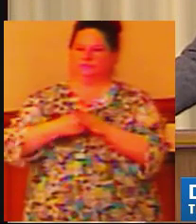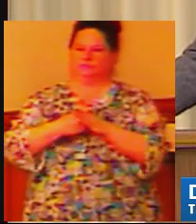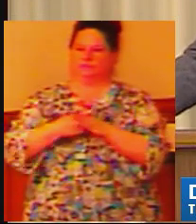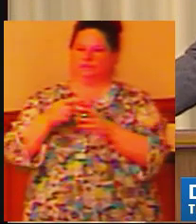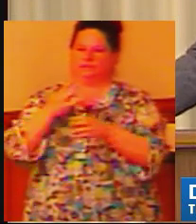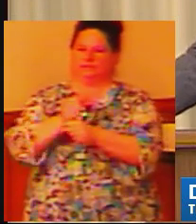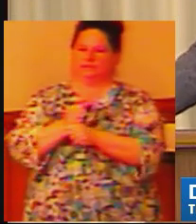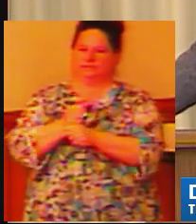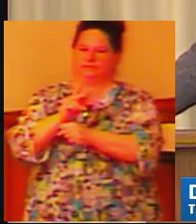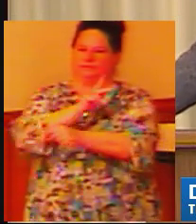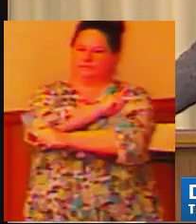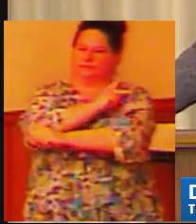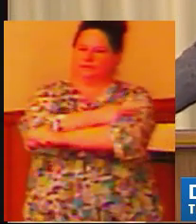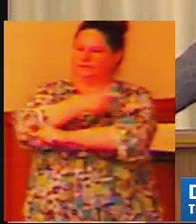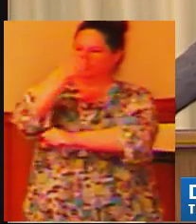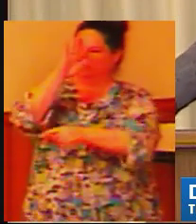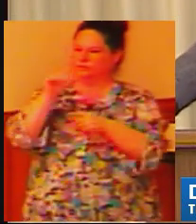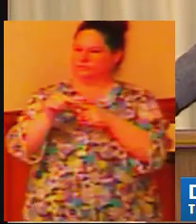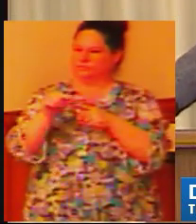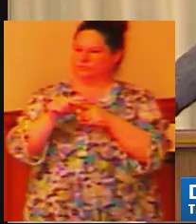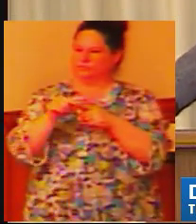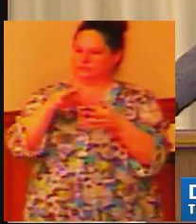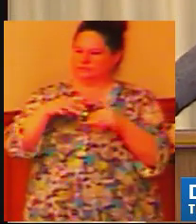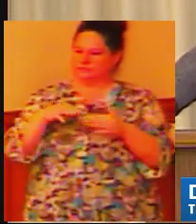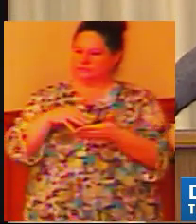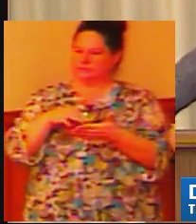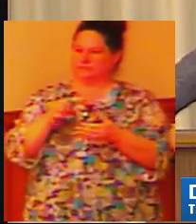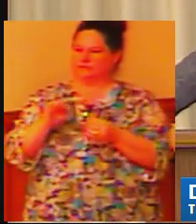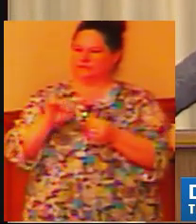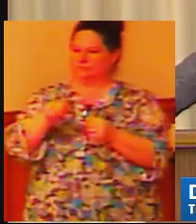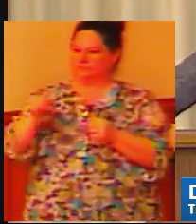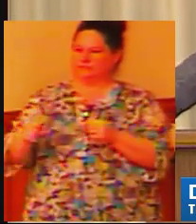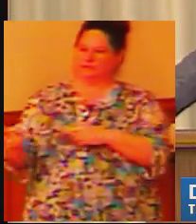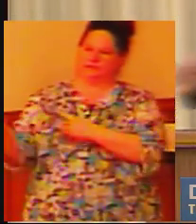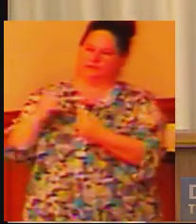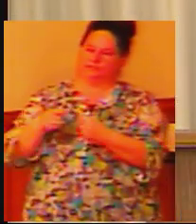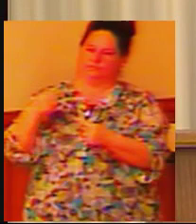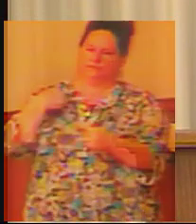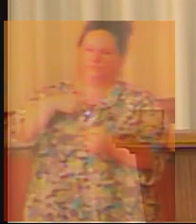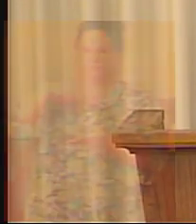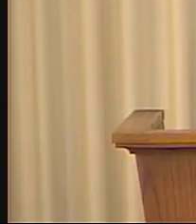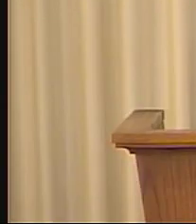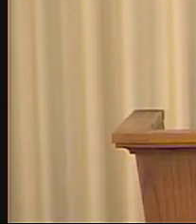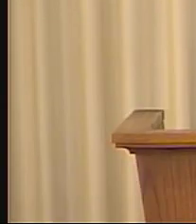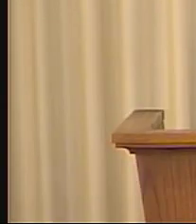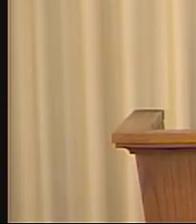into the power of God's word. So if there's anything you need, please come forward as we stand and sing.